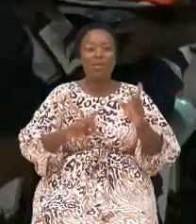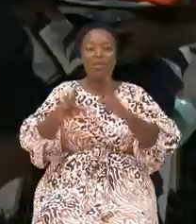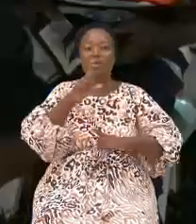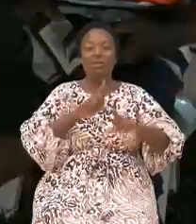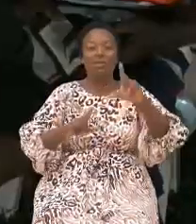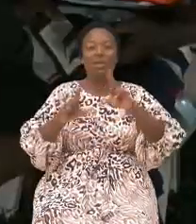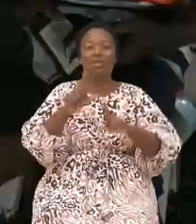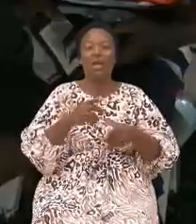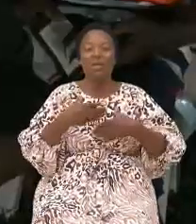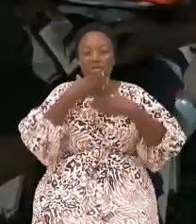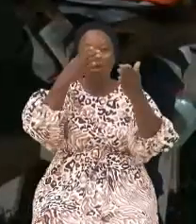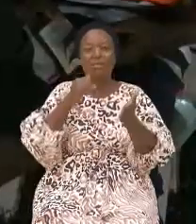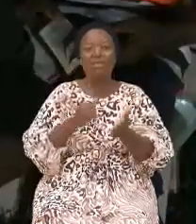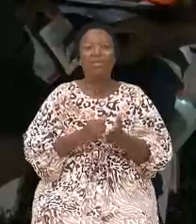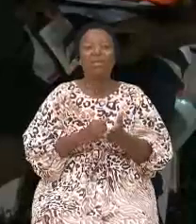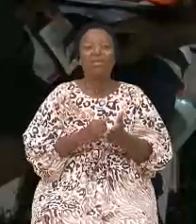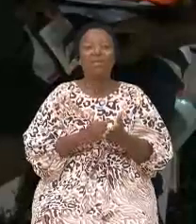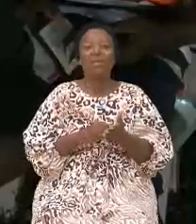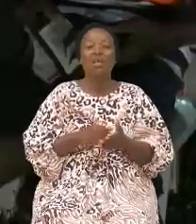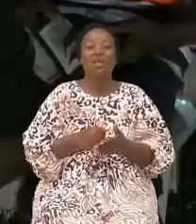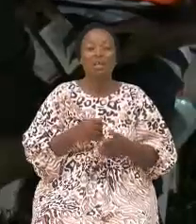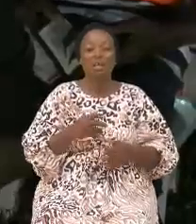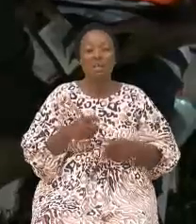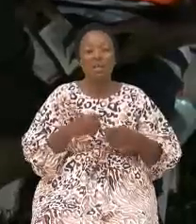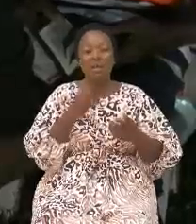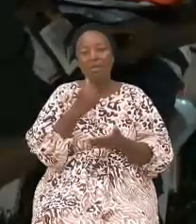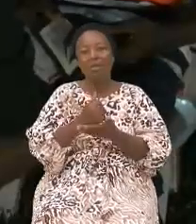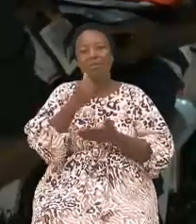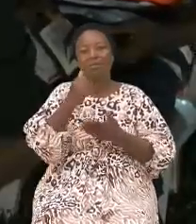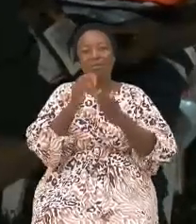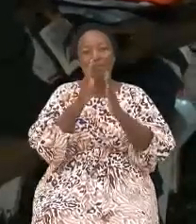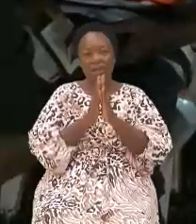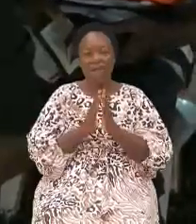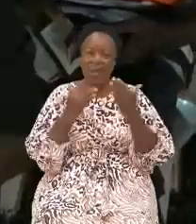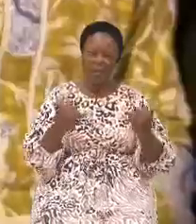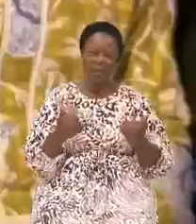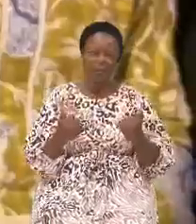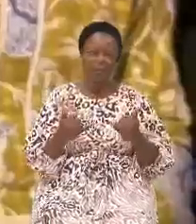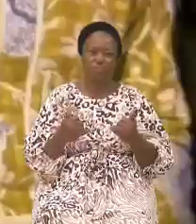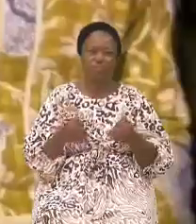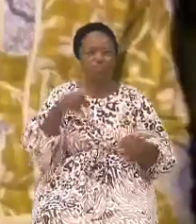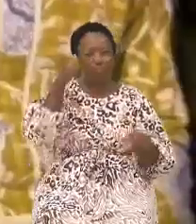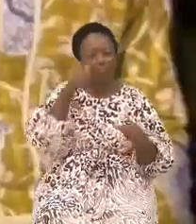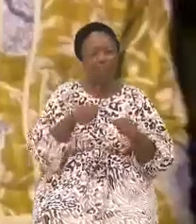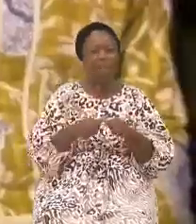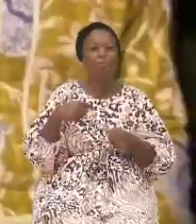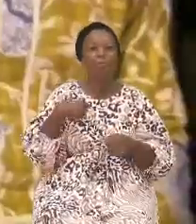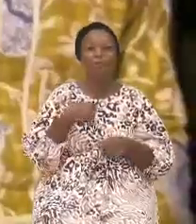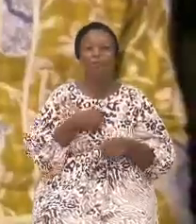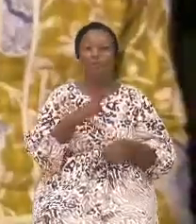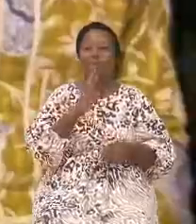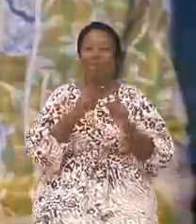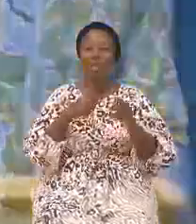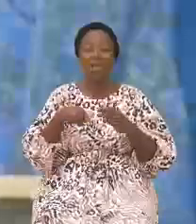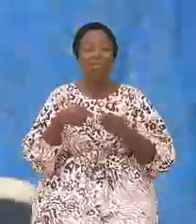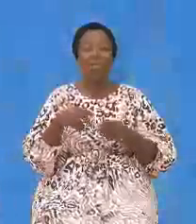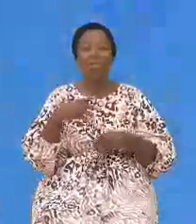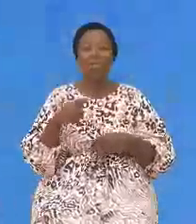your miracle night. I've been here a good amen.